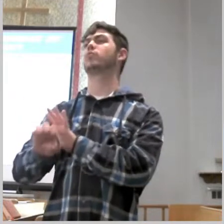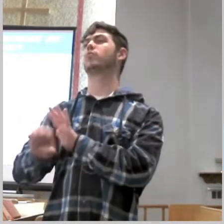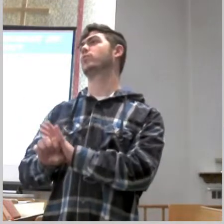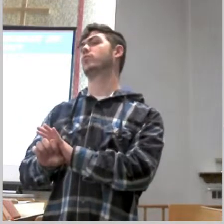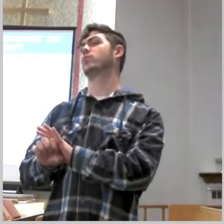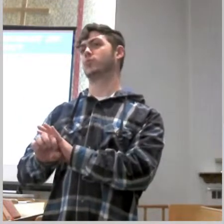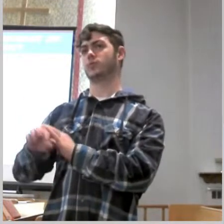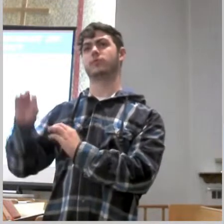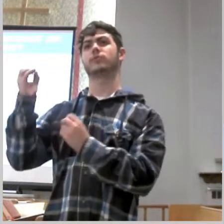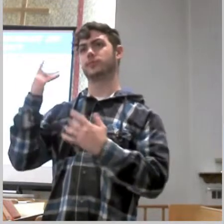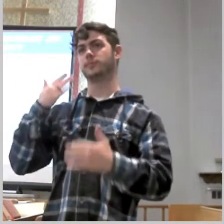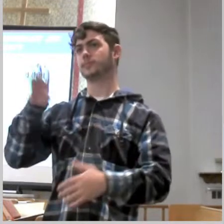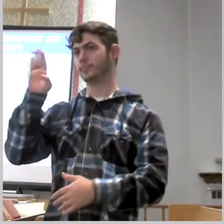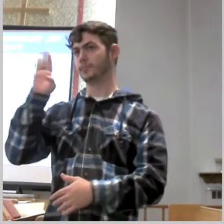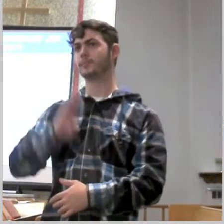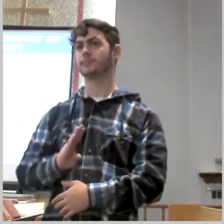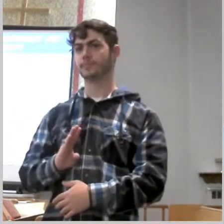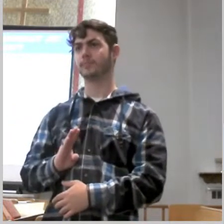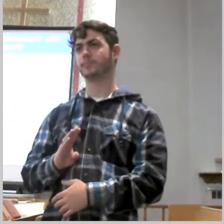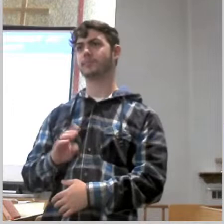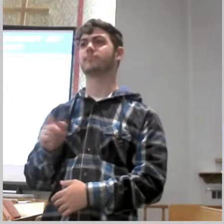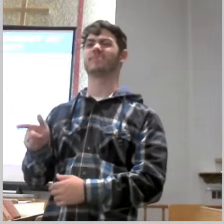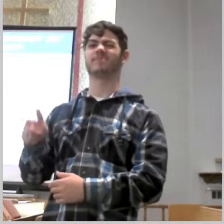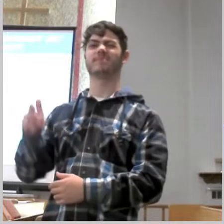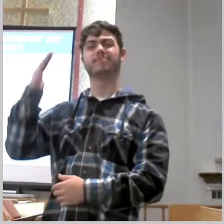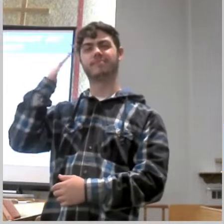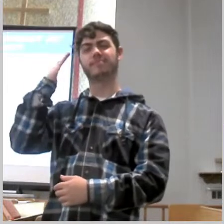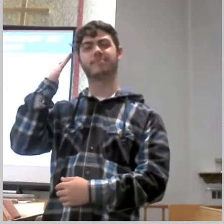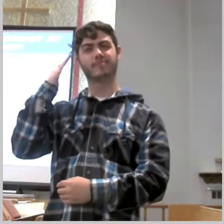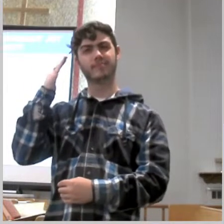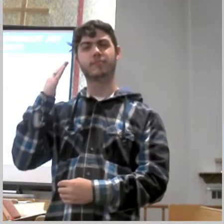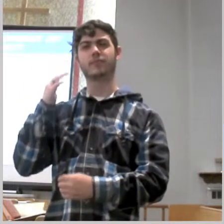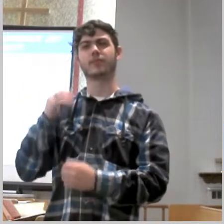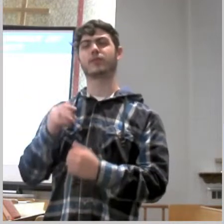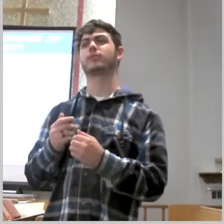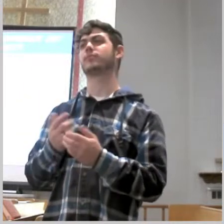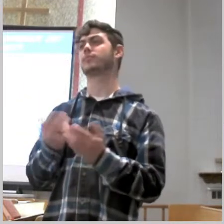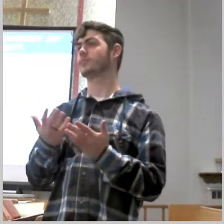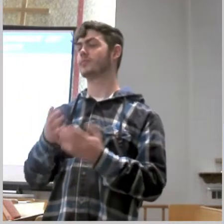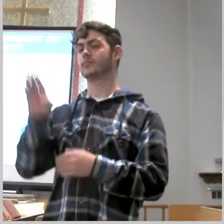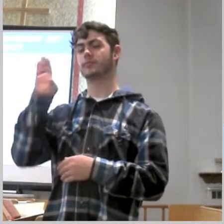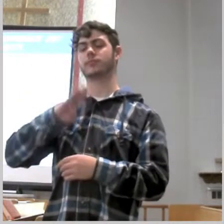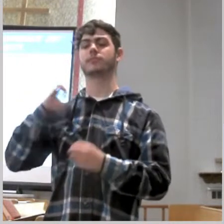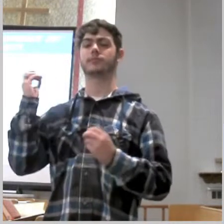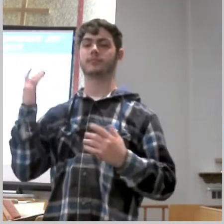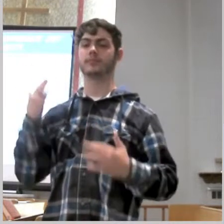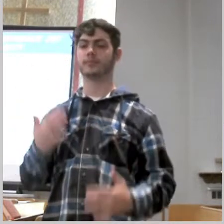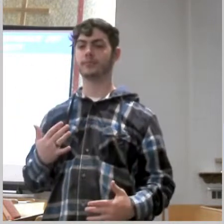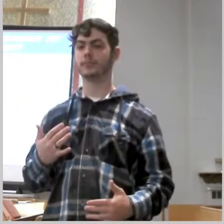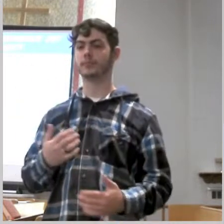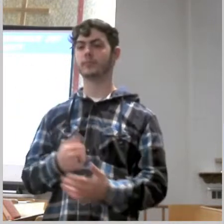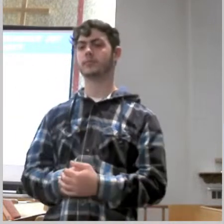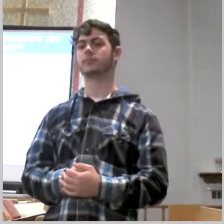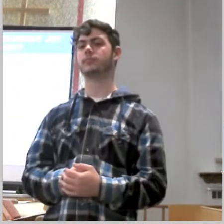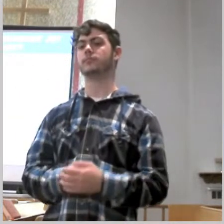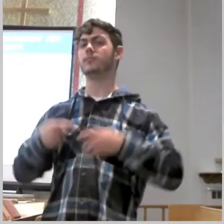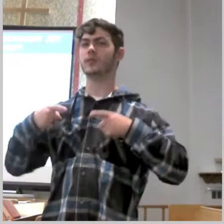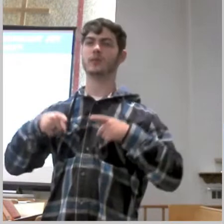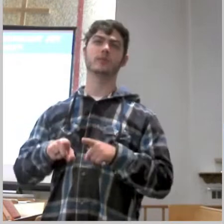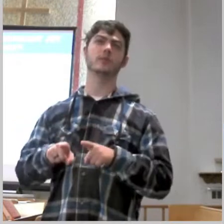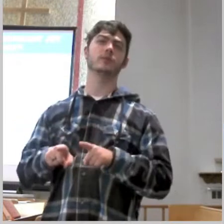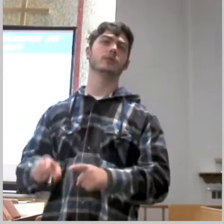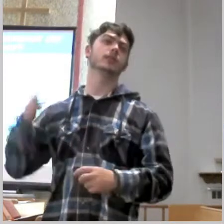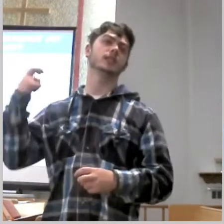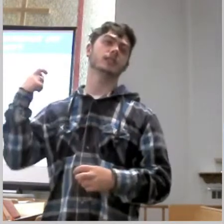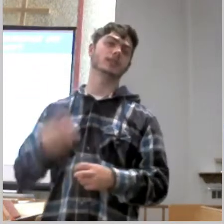God. They know what the grace of God is about. Because, and he, now he says why, during a